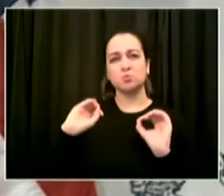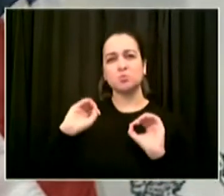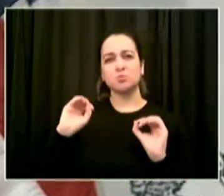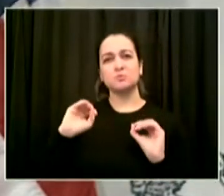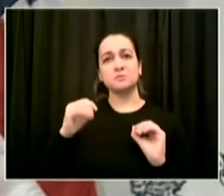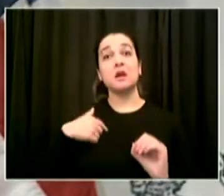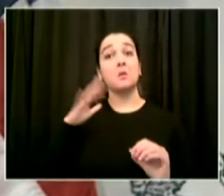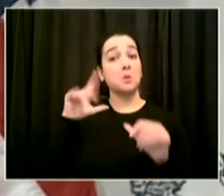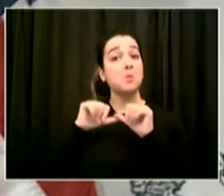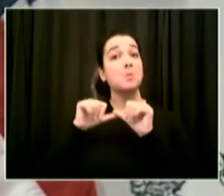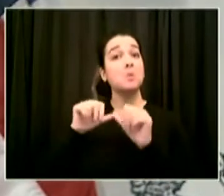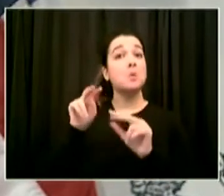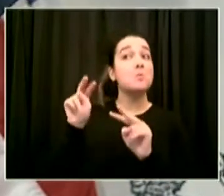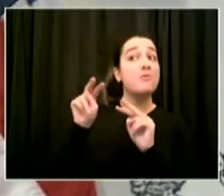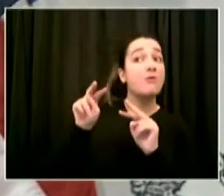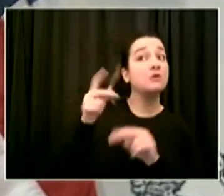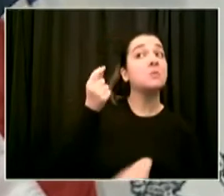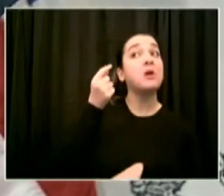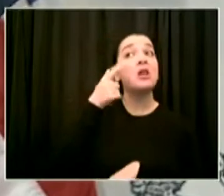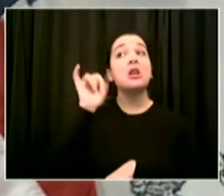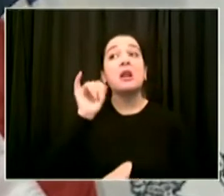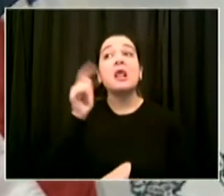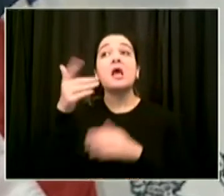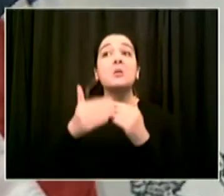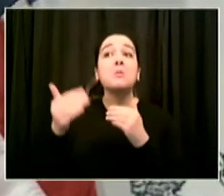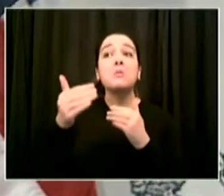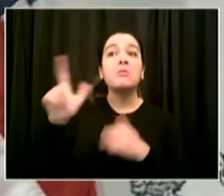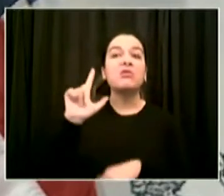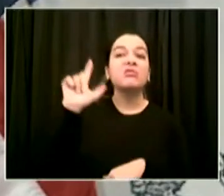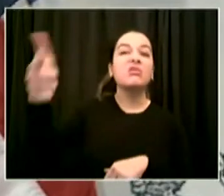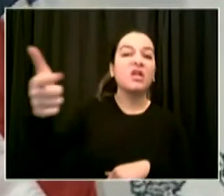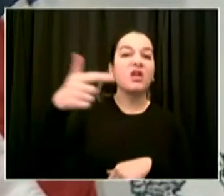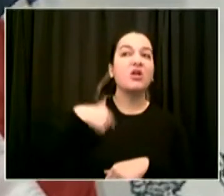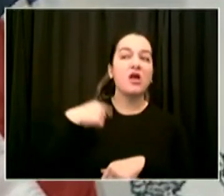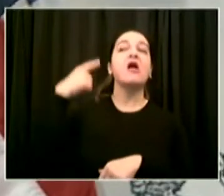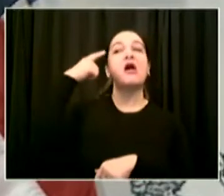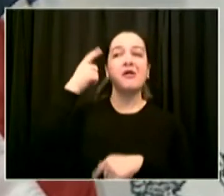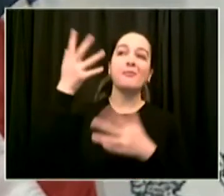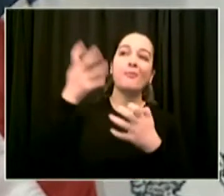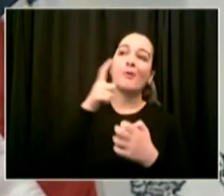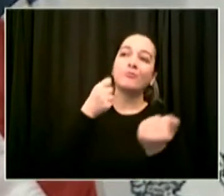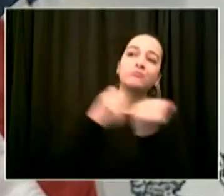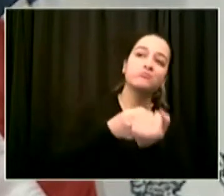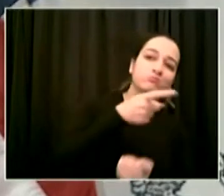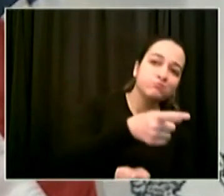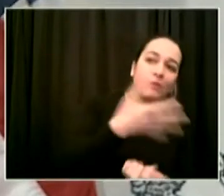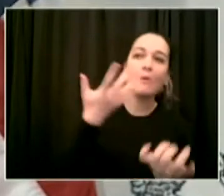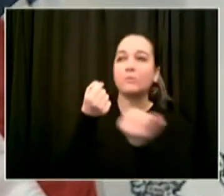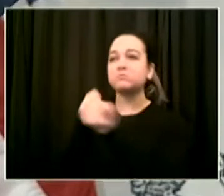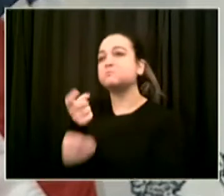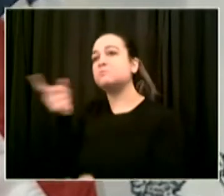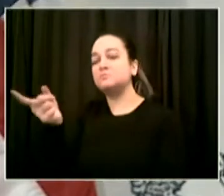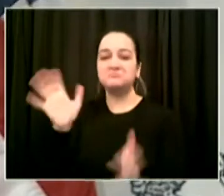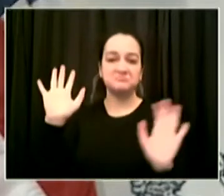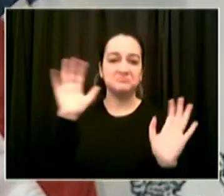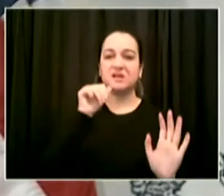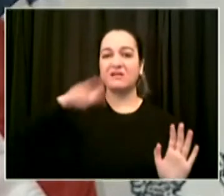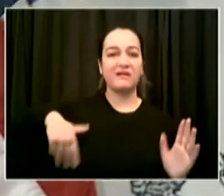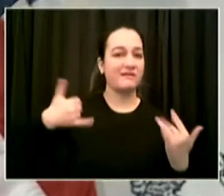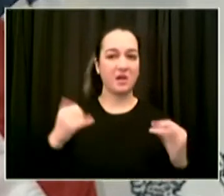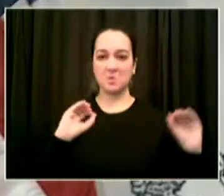to do later when things get clearer. Go ahead. Great, thank you. And then I also wanted you to weigh in